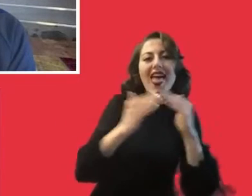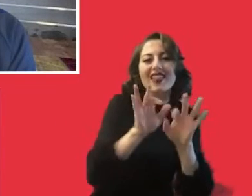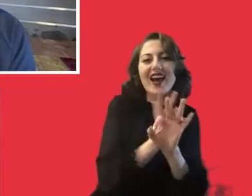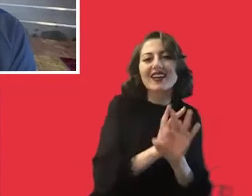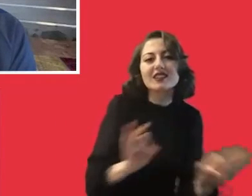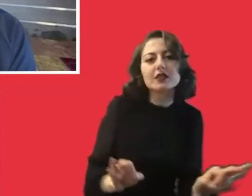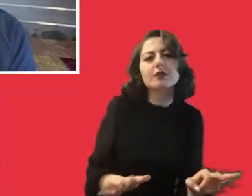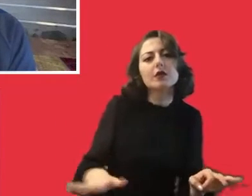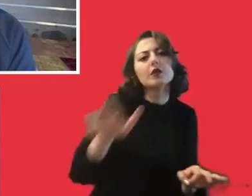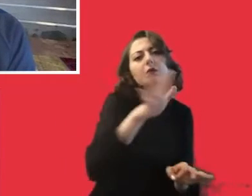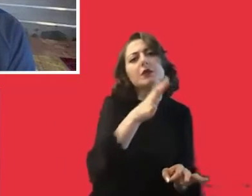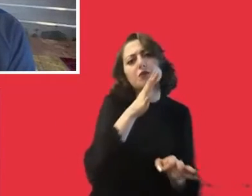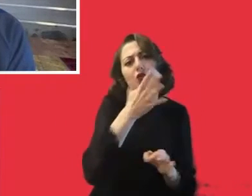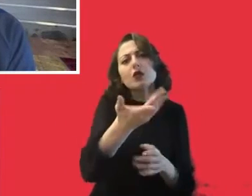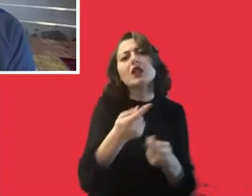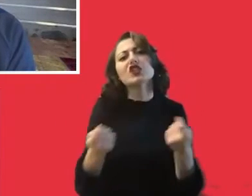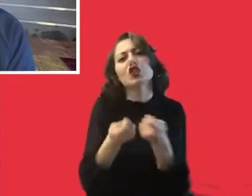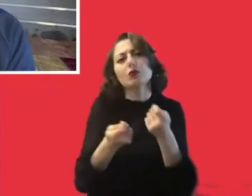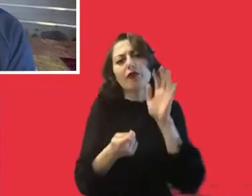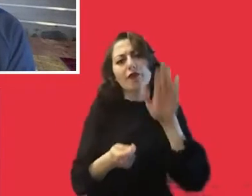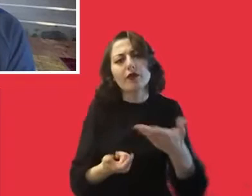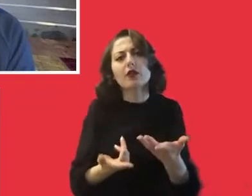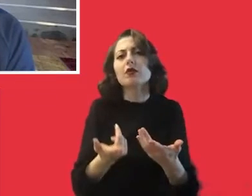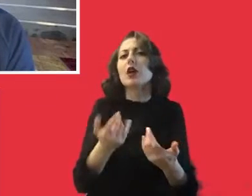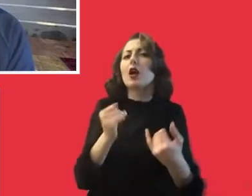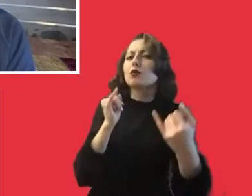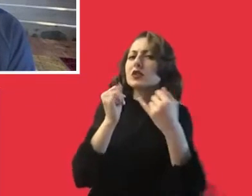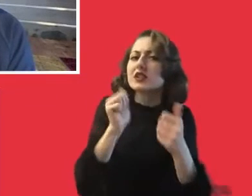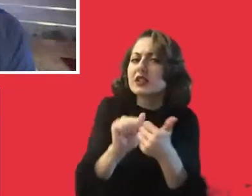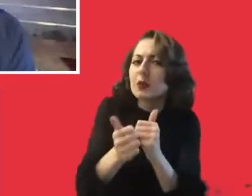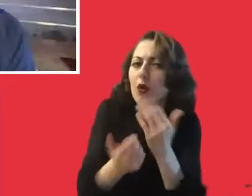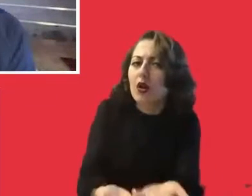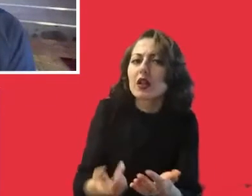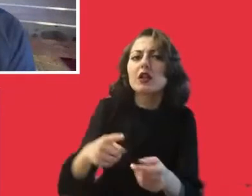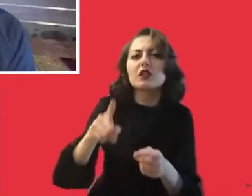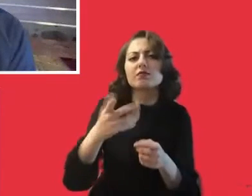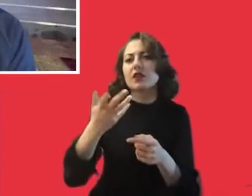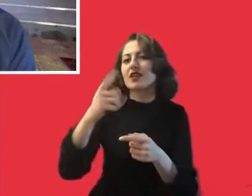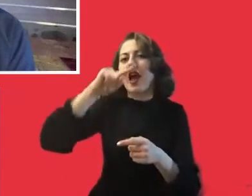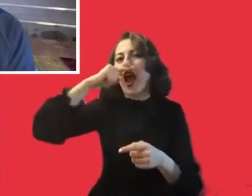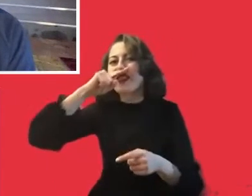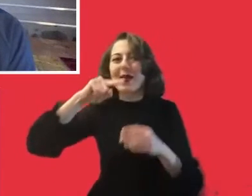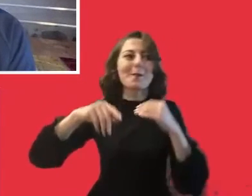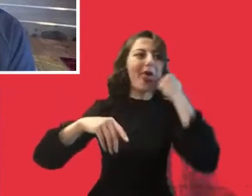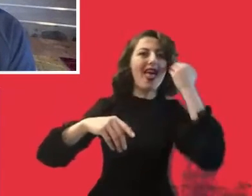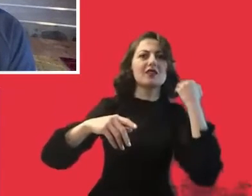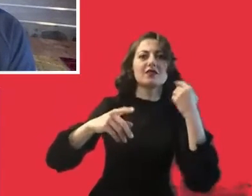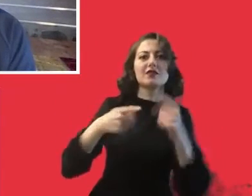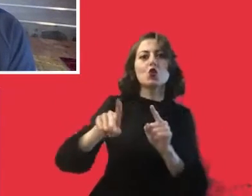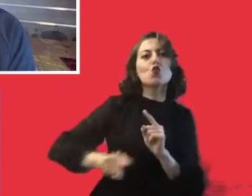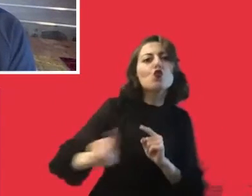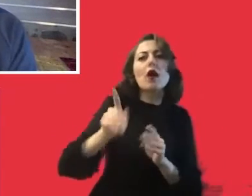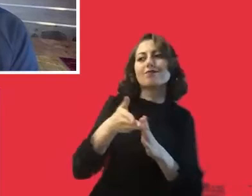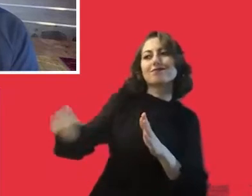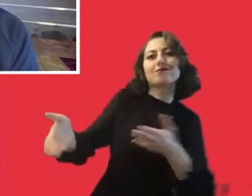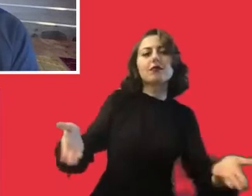the inequality. We have certain studies. For instance, we are doing critical discourses over sports, and we have